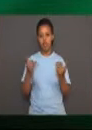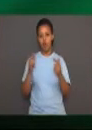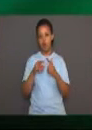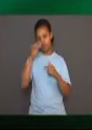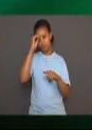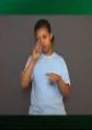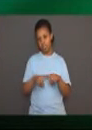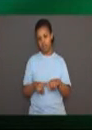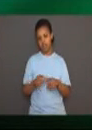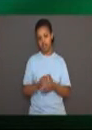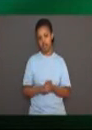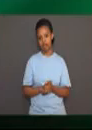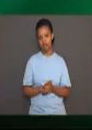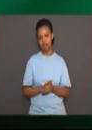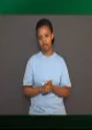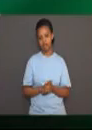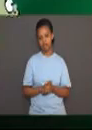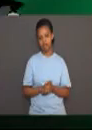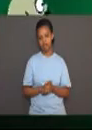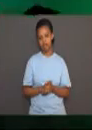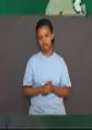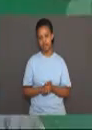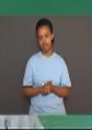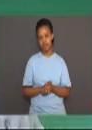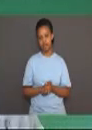Let's get back to our lesson.